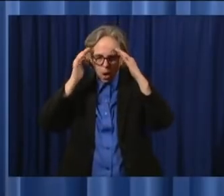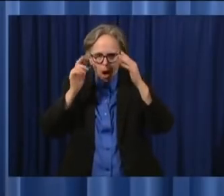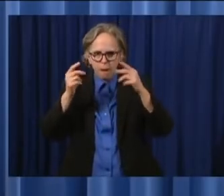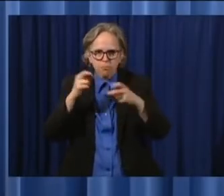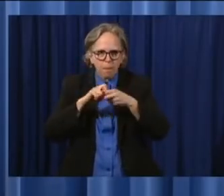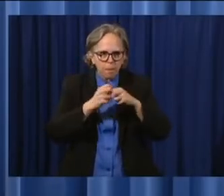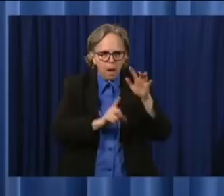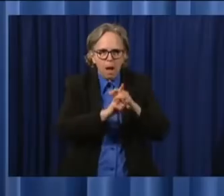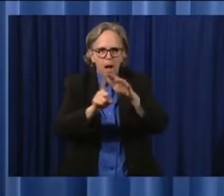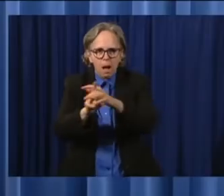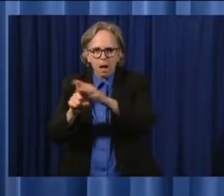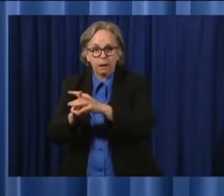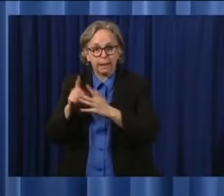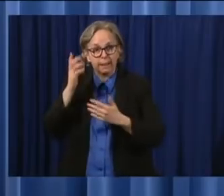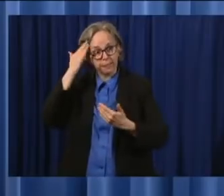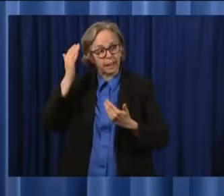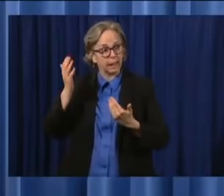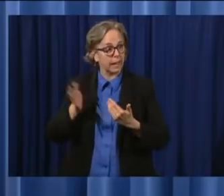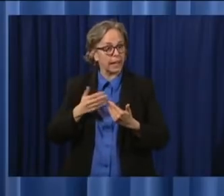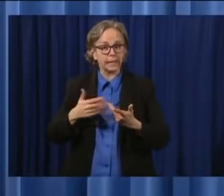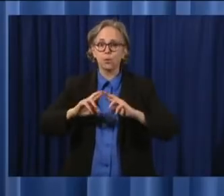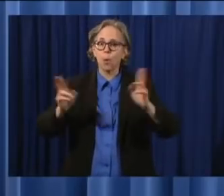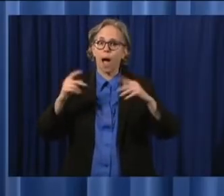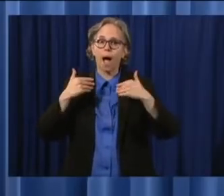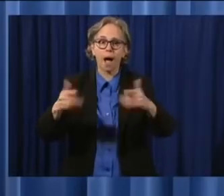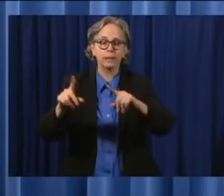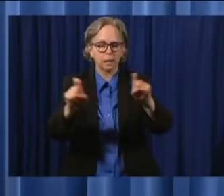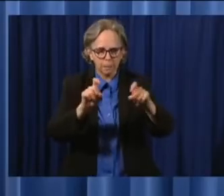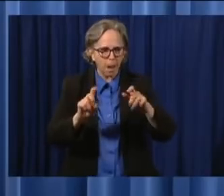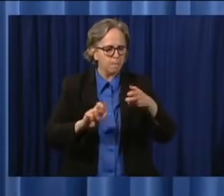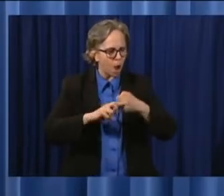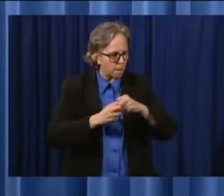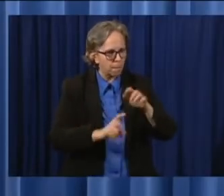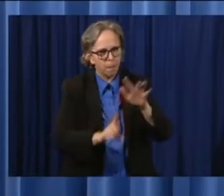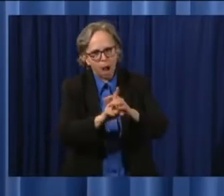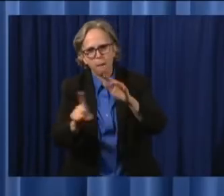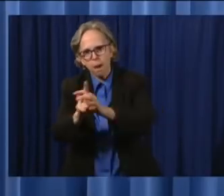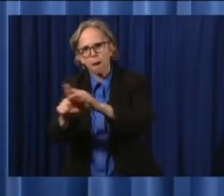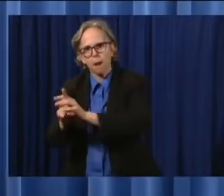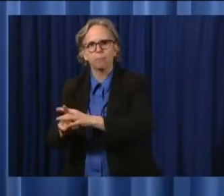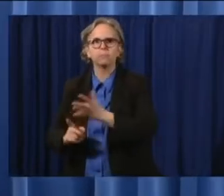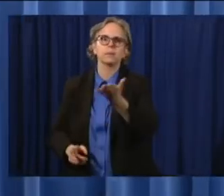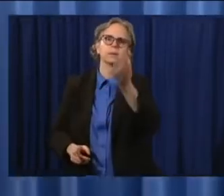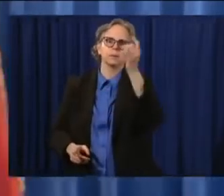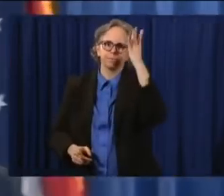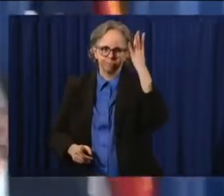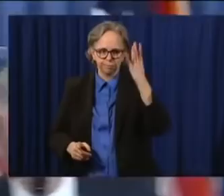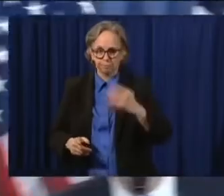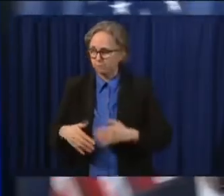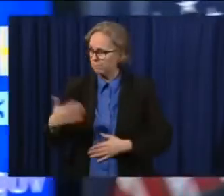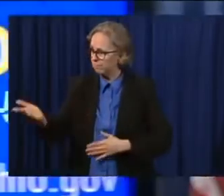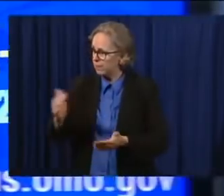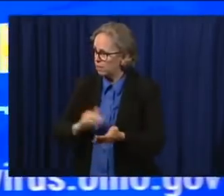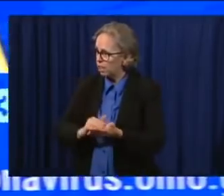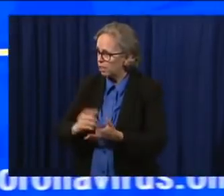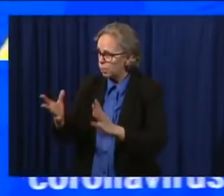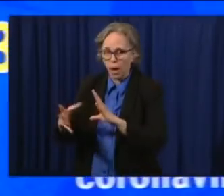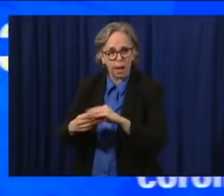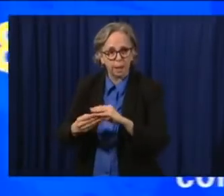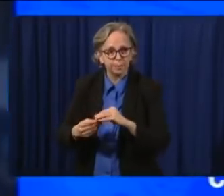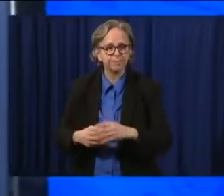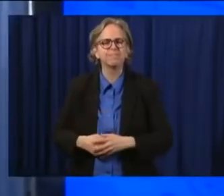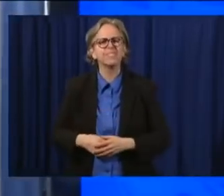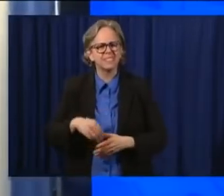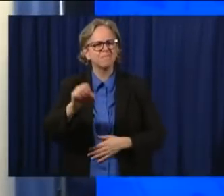issue, but we're working on it every single day. Dr. Acton? Yeah, Governor, I would just add,